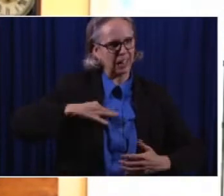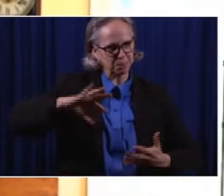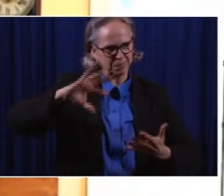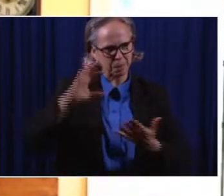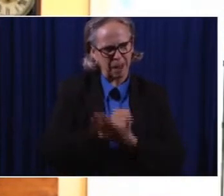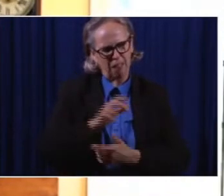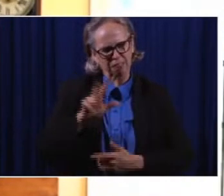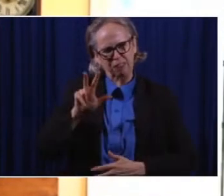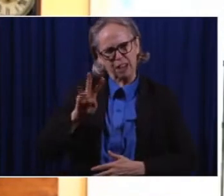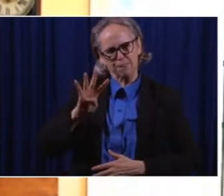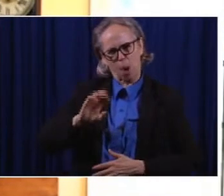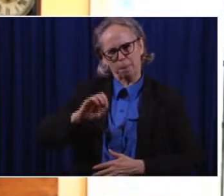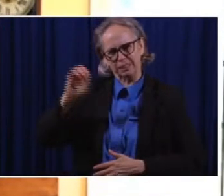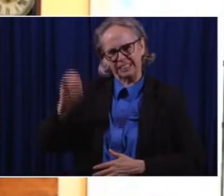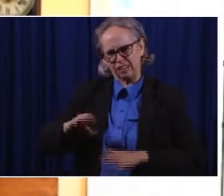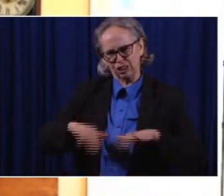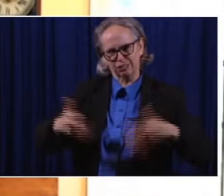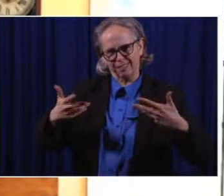month.